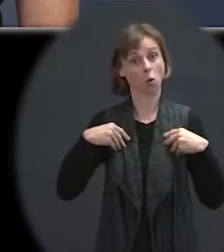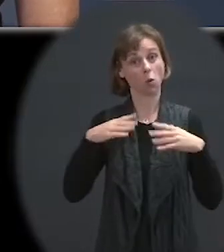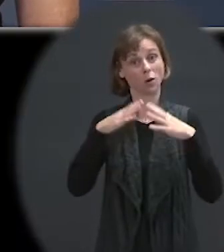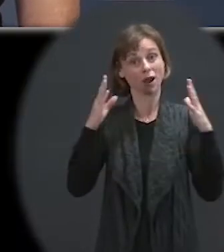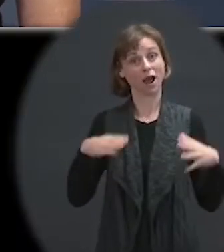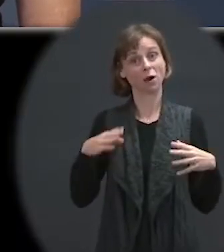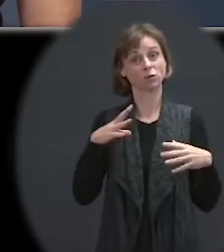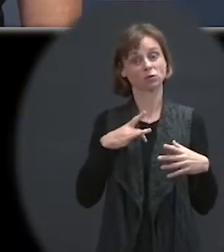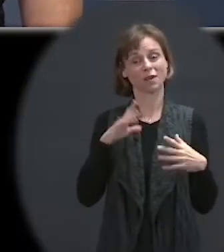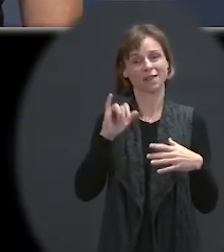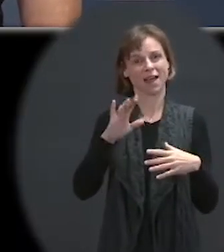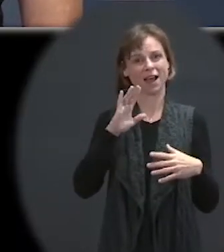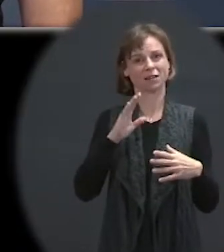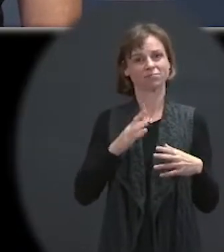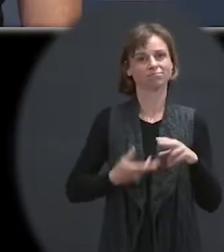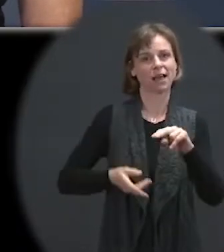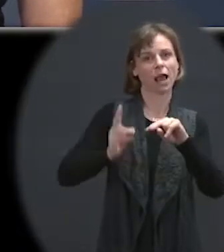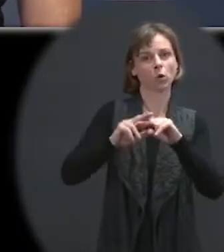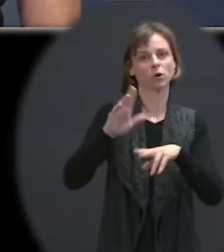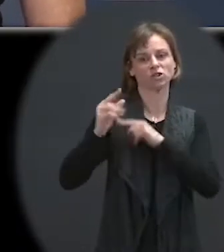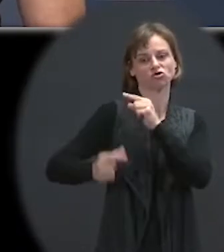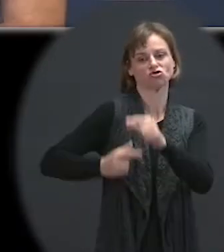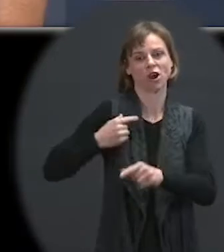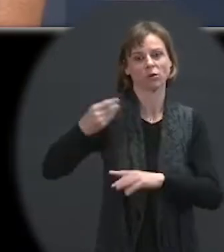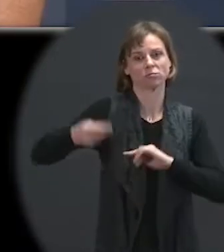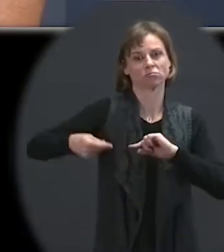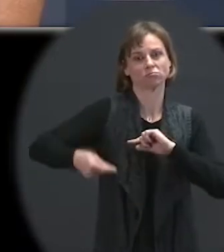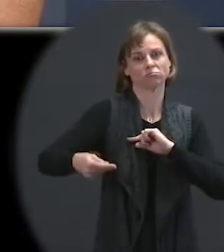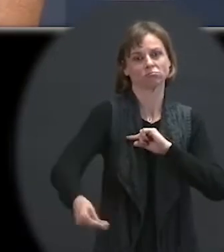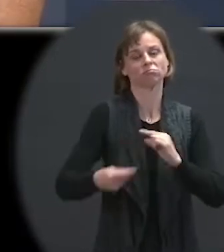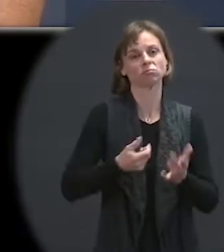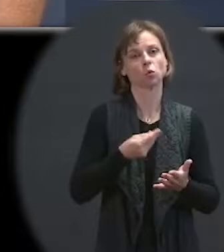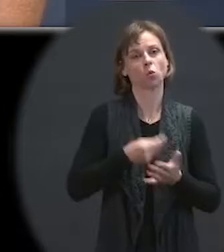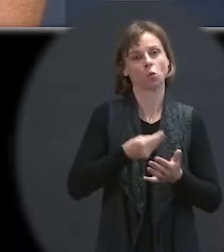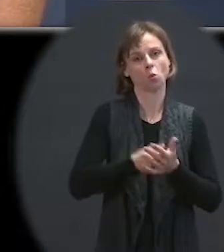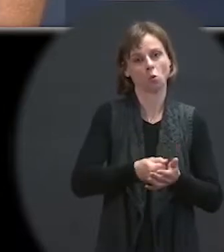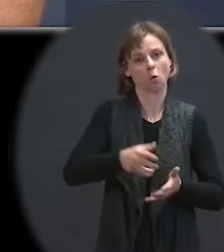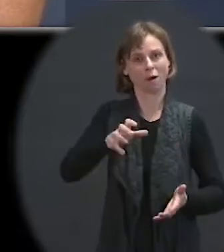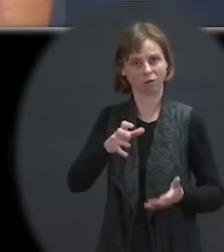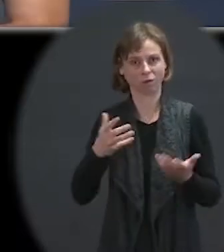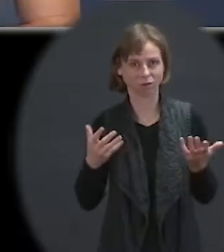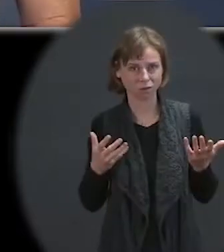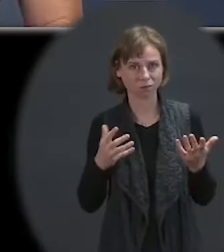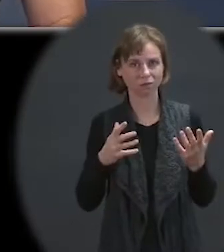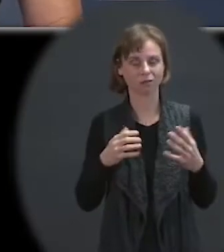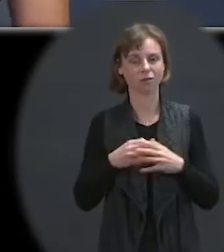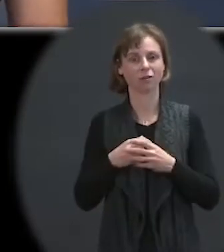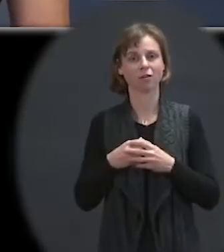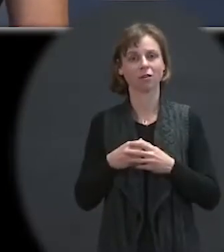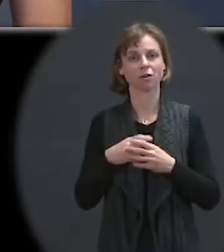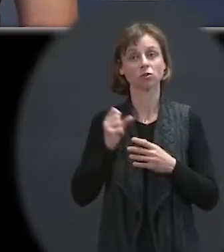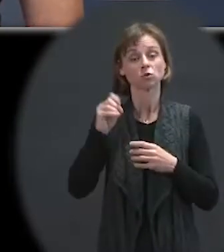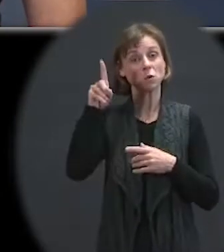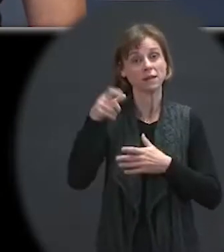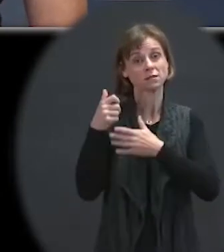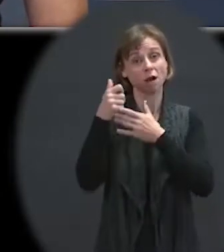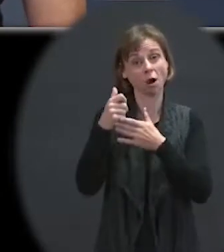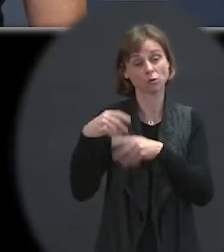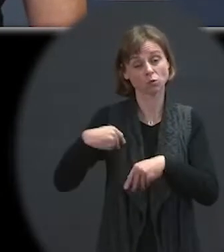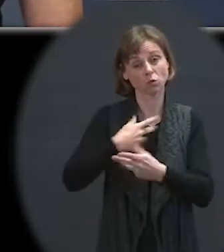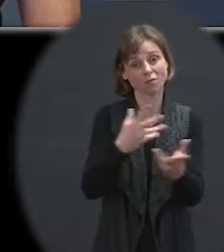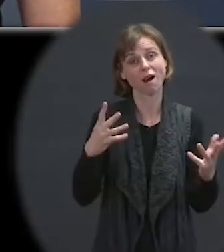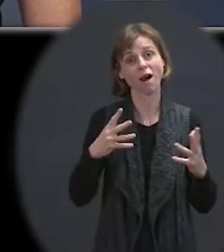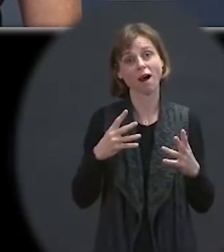building generational wealth, and he has already taken steps through executive actions to help provide some security to